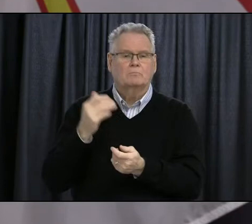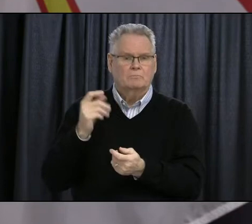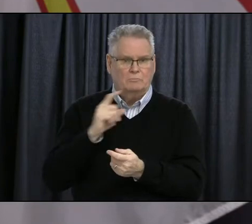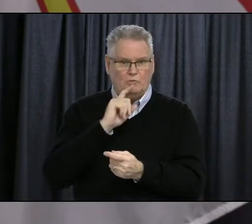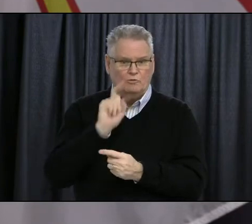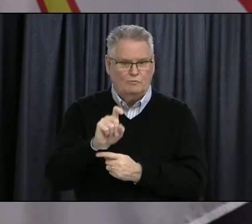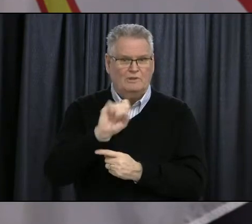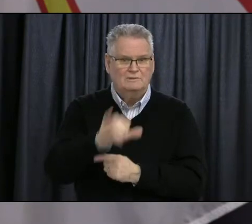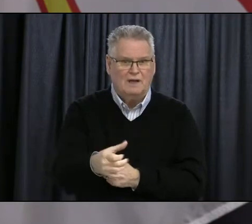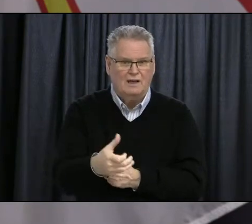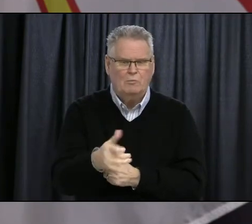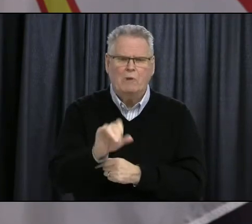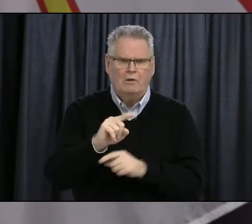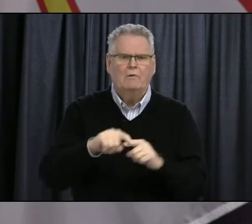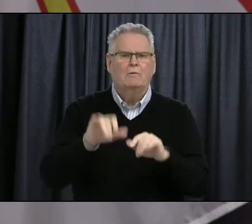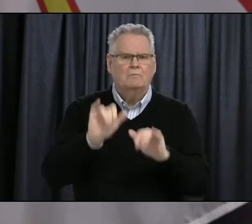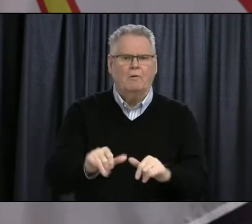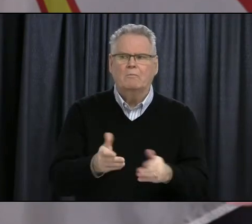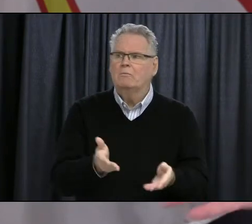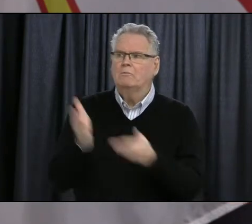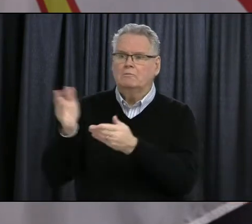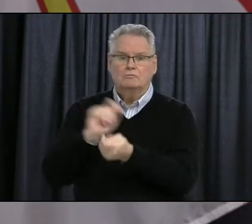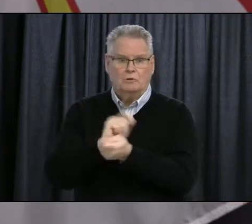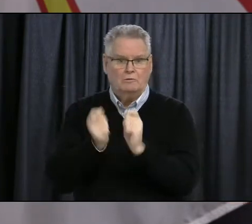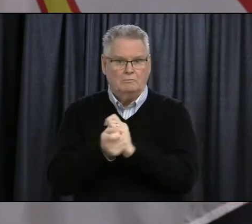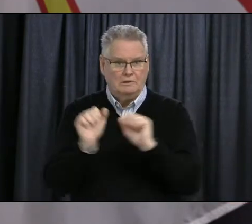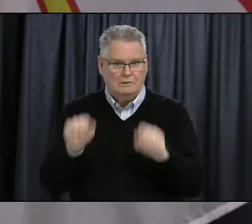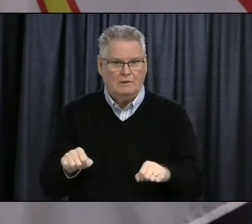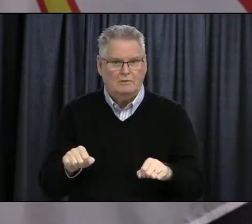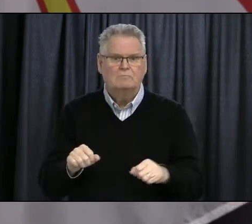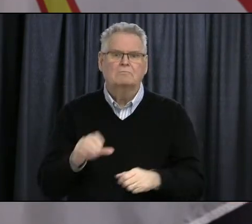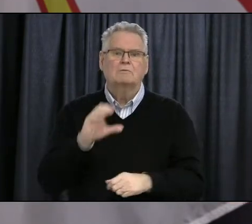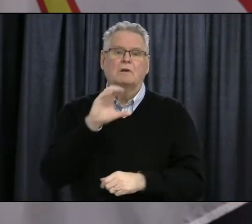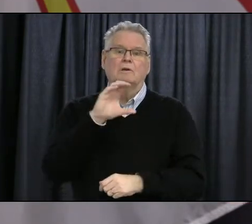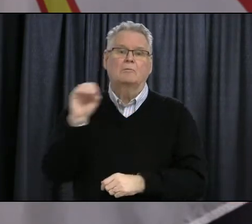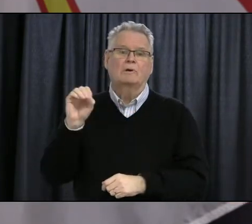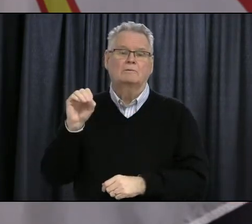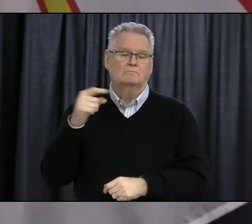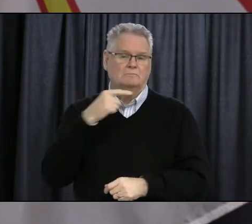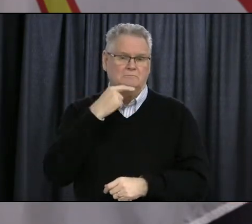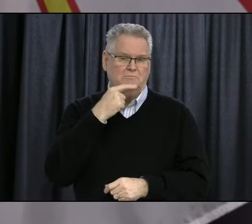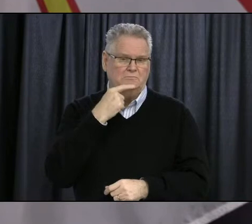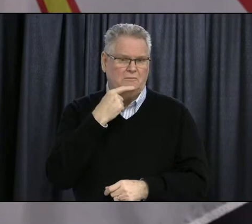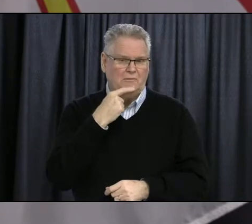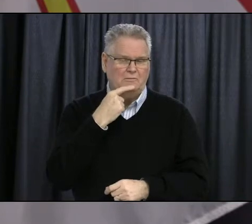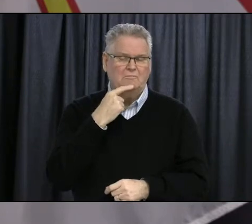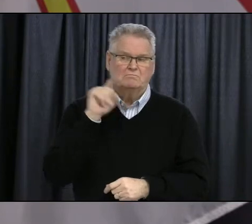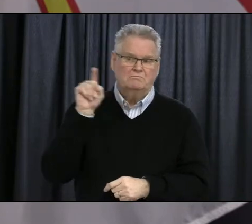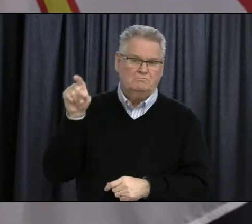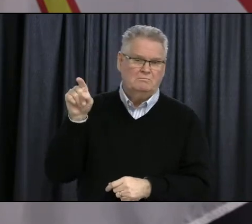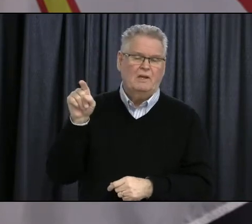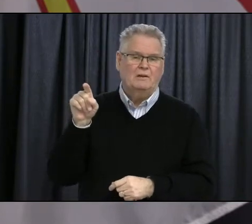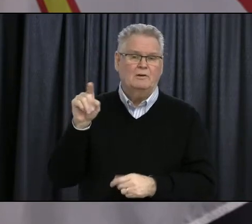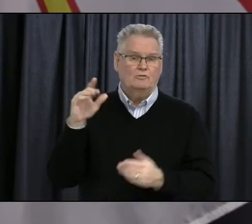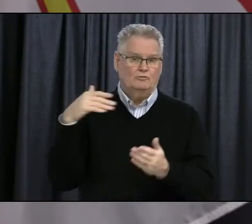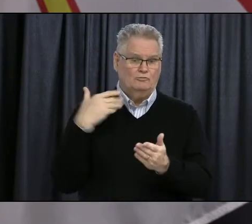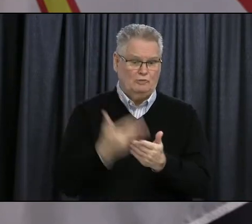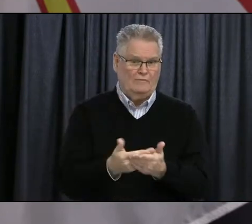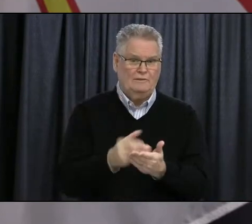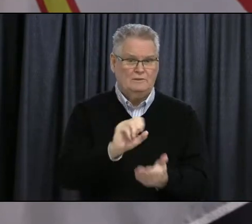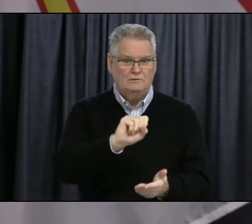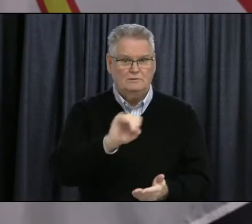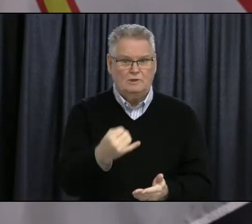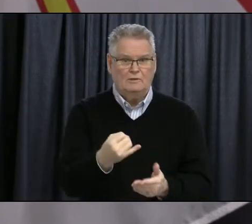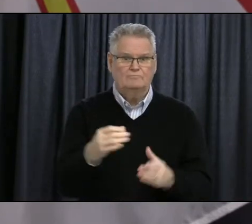when it came to the province. So, it gets delivered to one of our depots, vaccine depots in the province. And